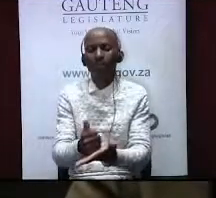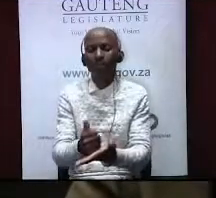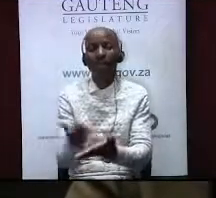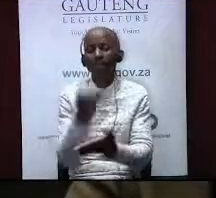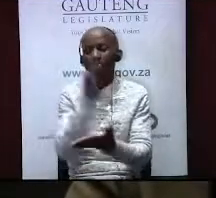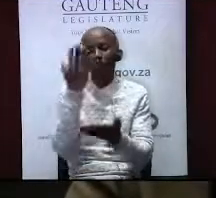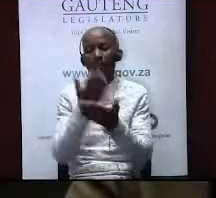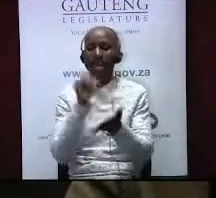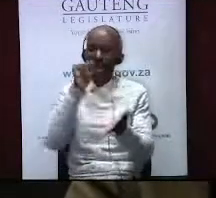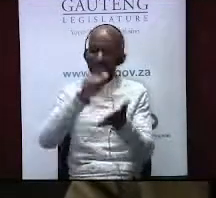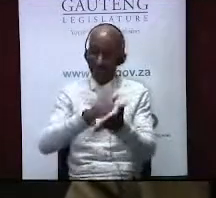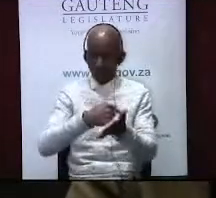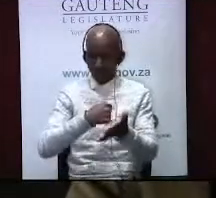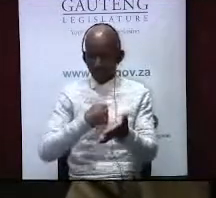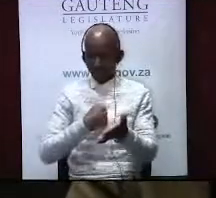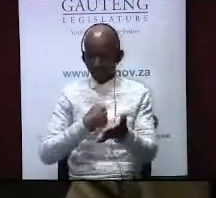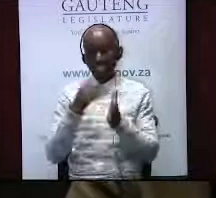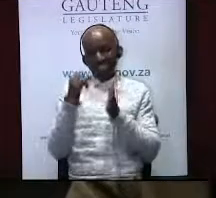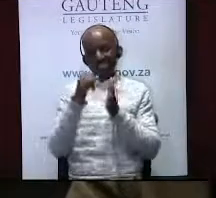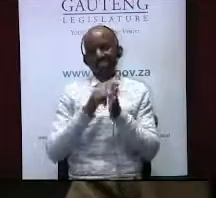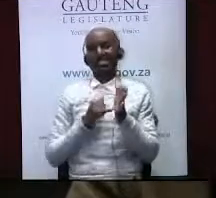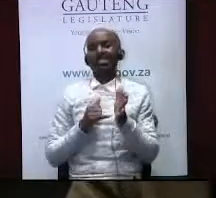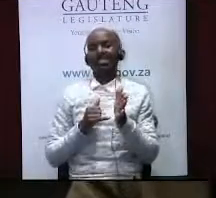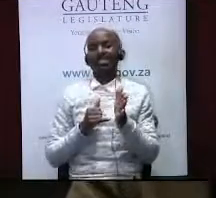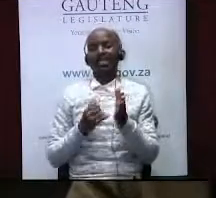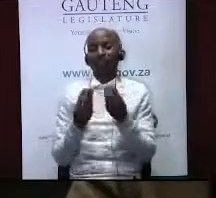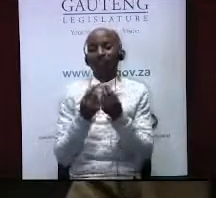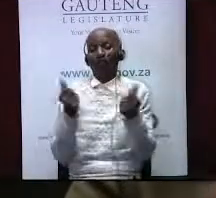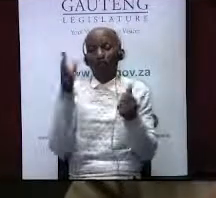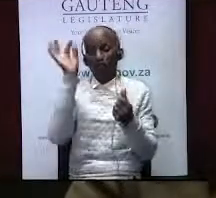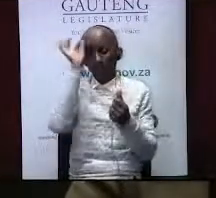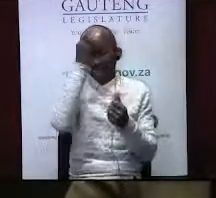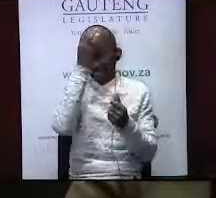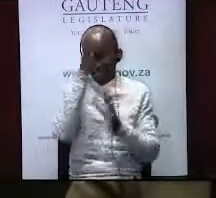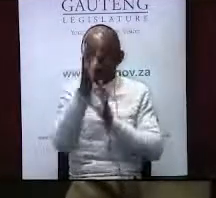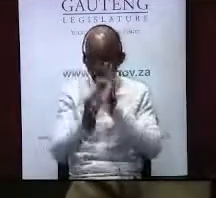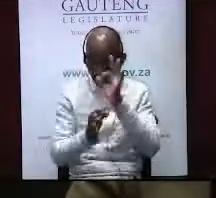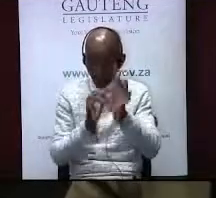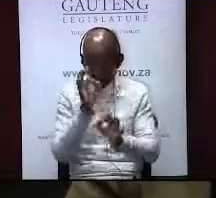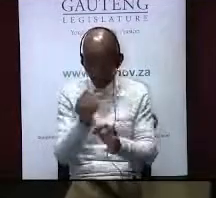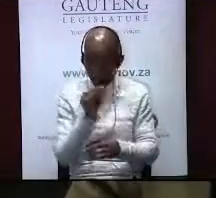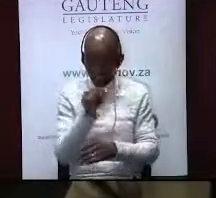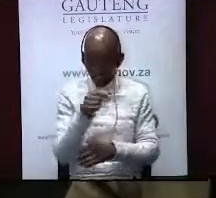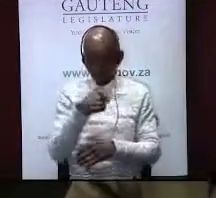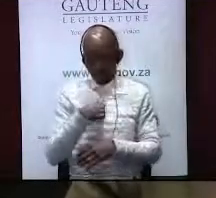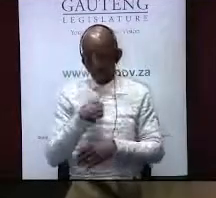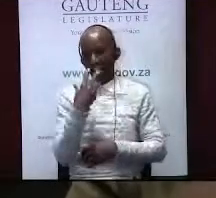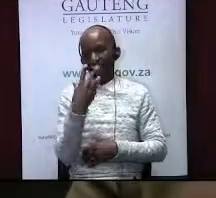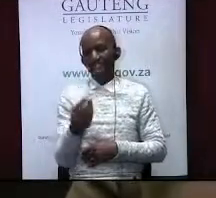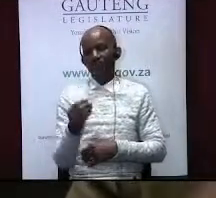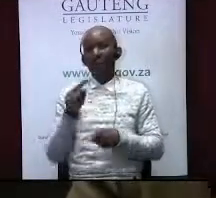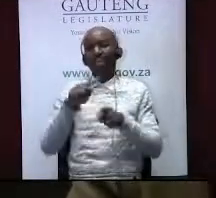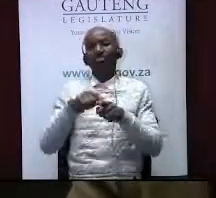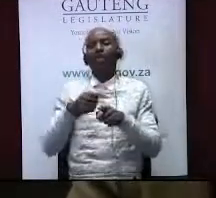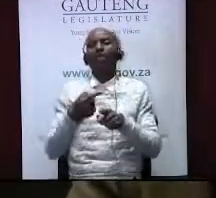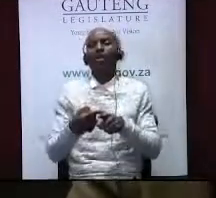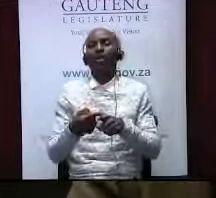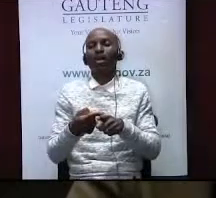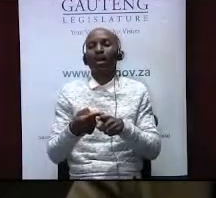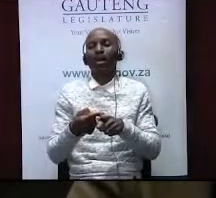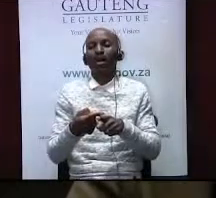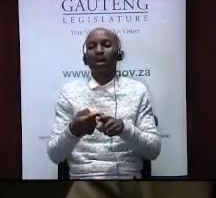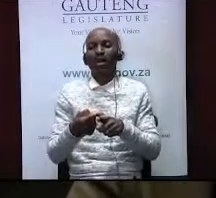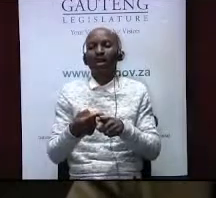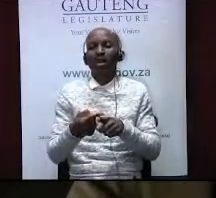If you can allow me just a few minutes to explain this. I've got an example as I